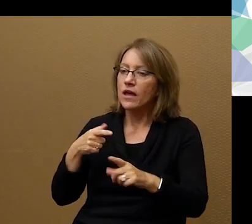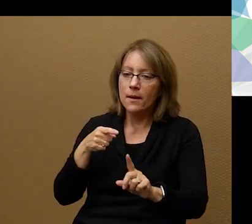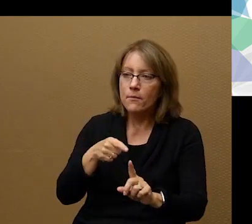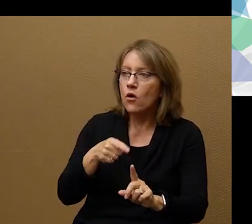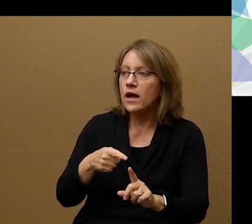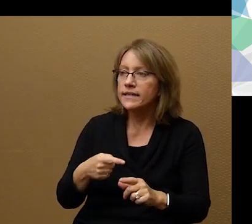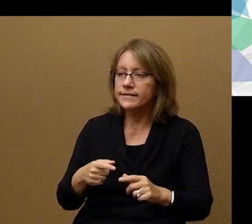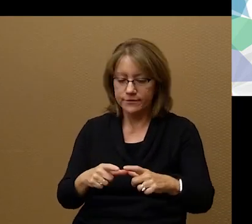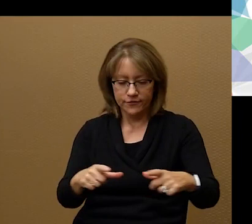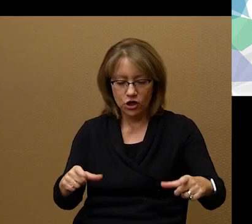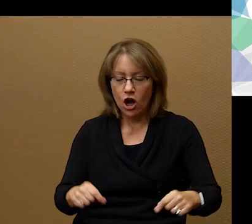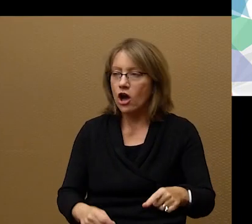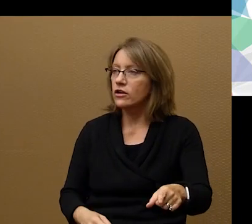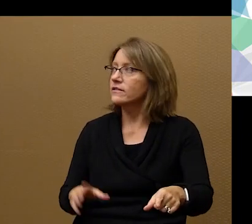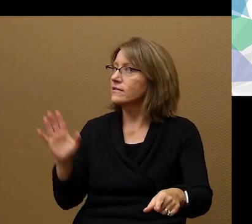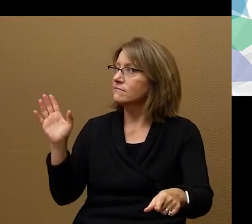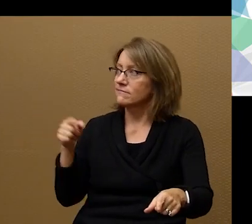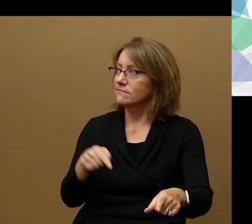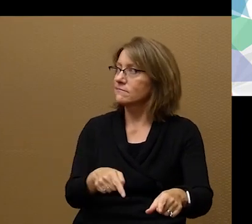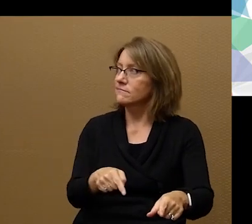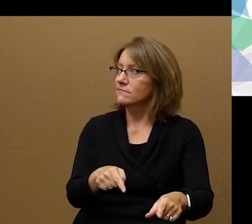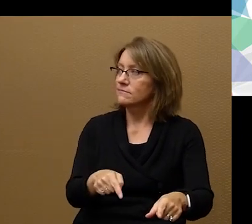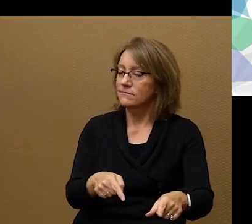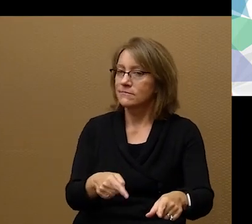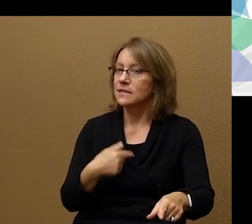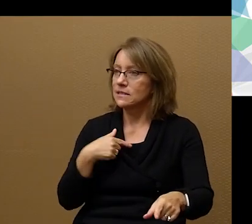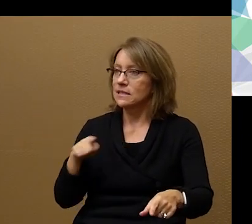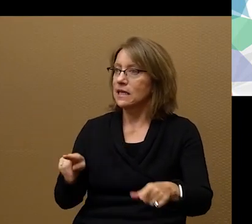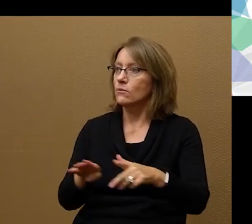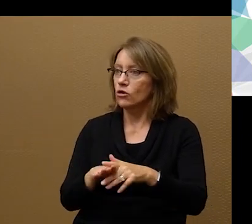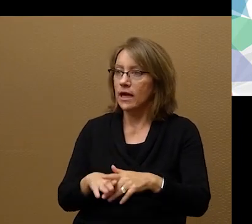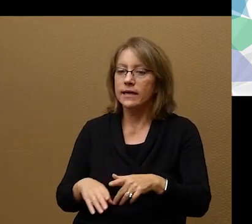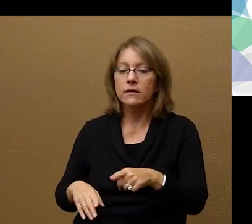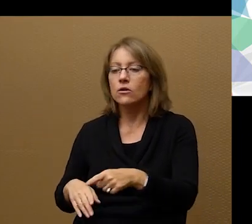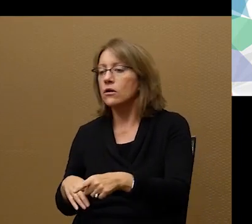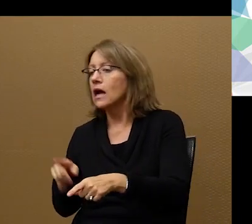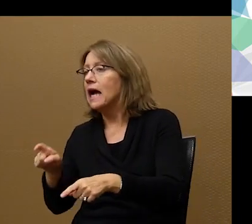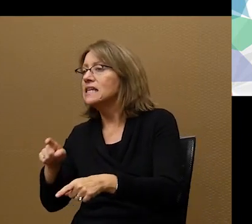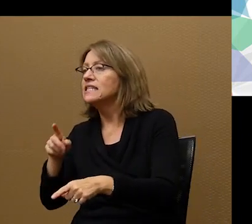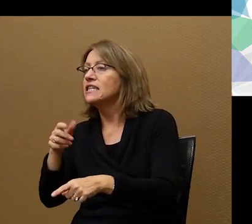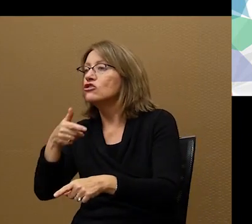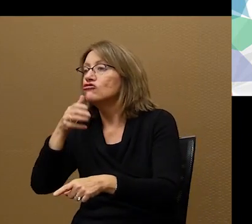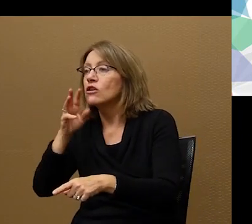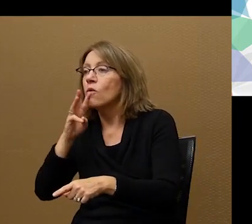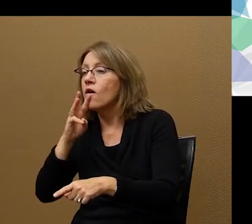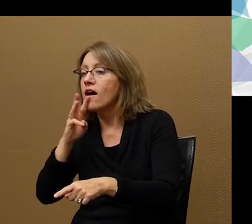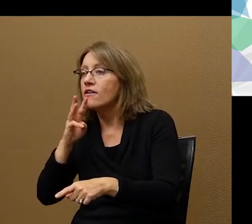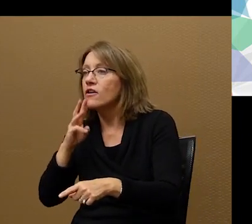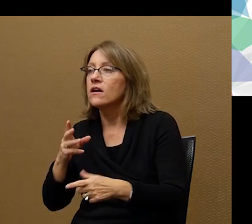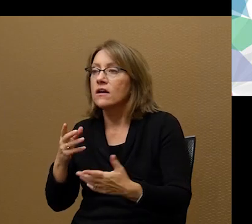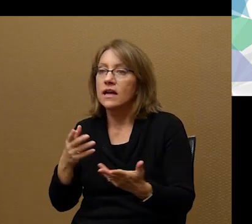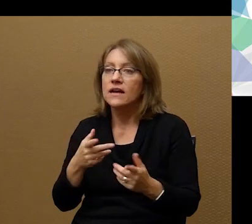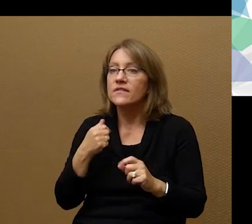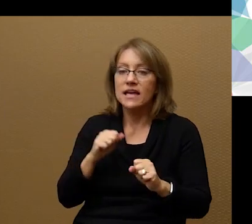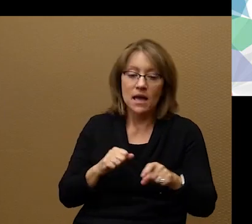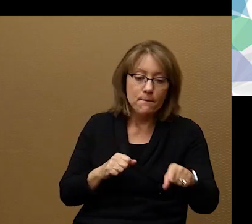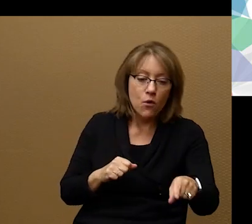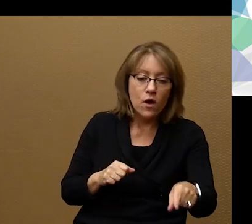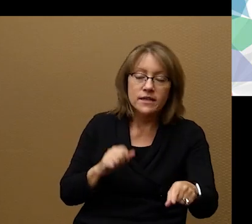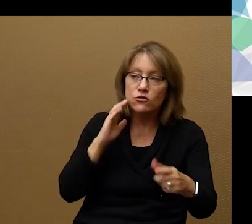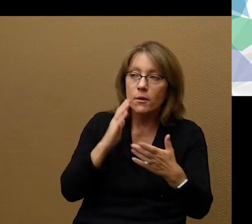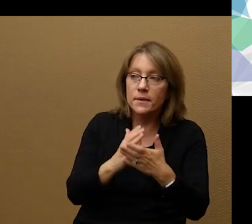need a drink of water. However that looks for your particular student. If they point to a picture, they can verbally say it, they can sign it.